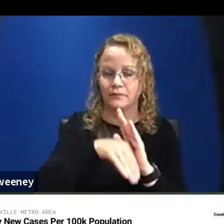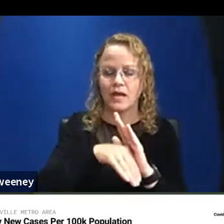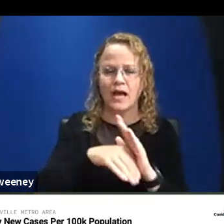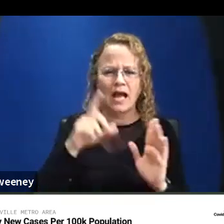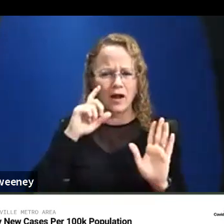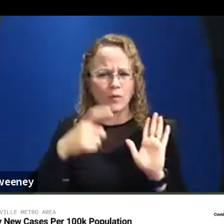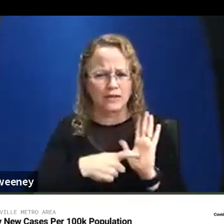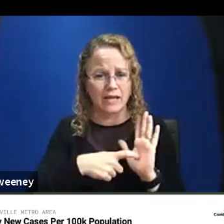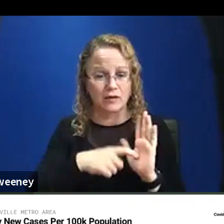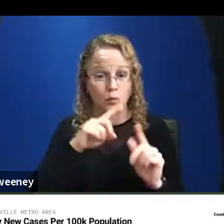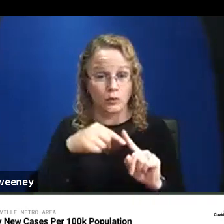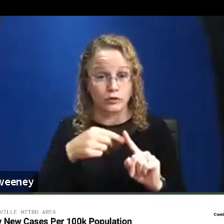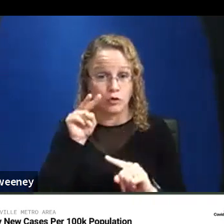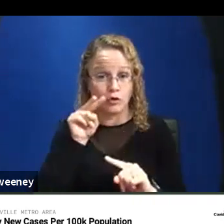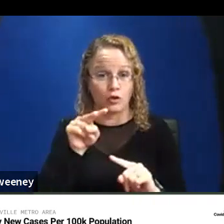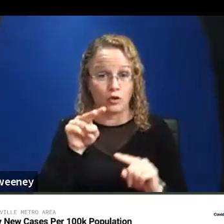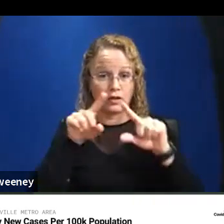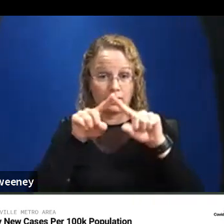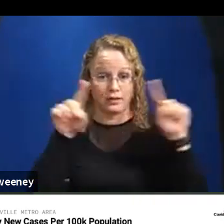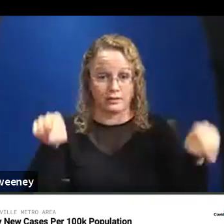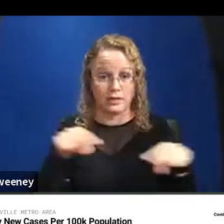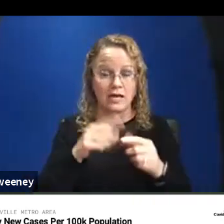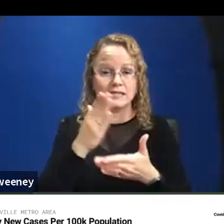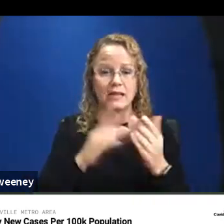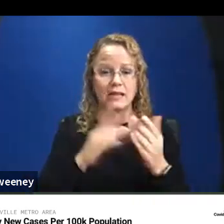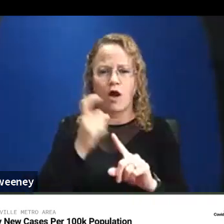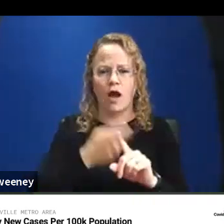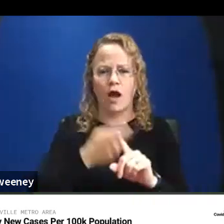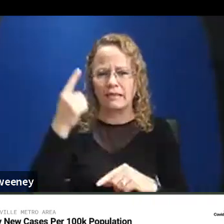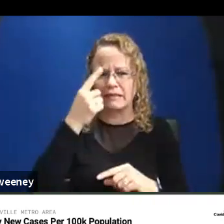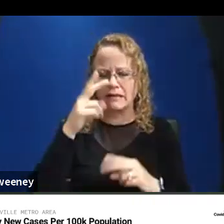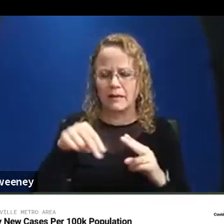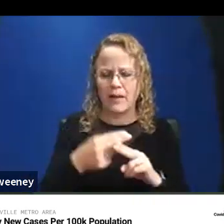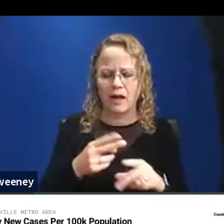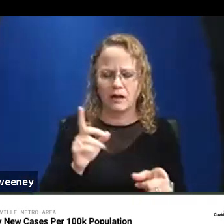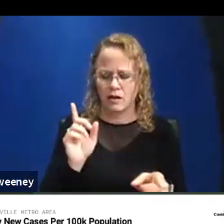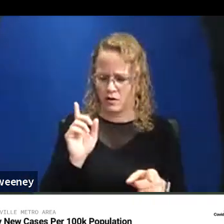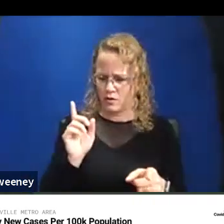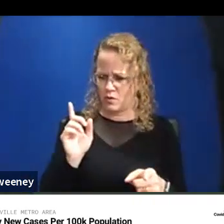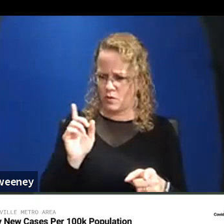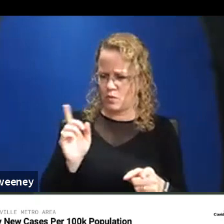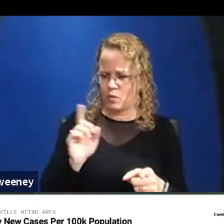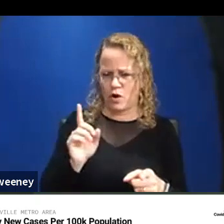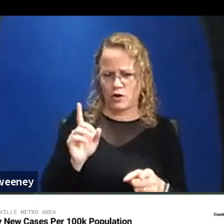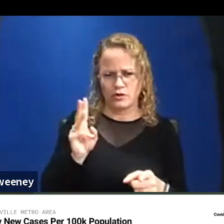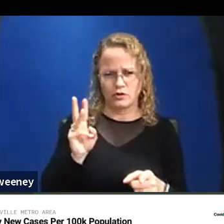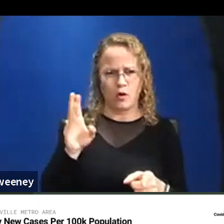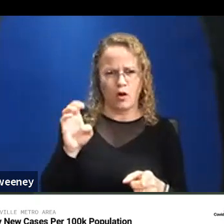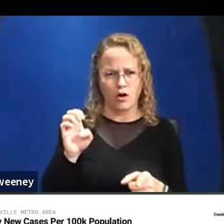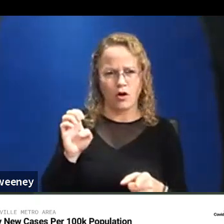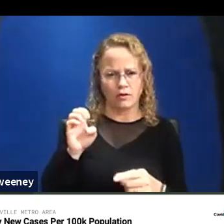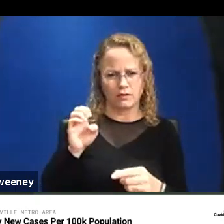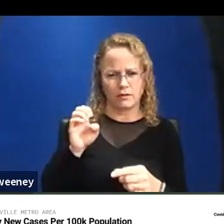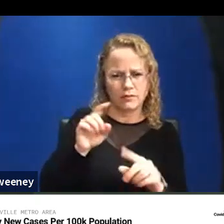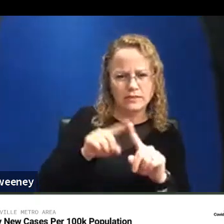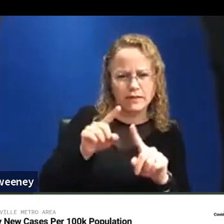recognize that as you look at this, some of you are automatically thinking about where you were in different places where those curves peak or